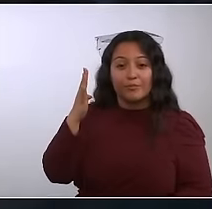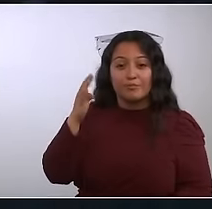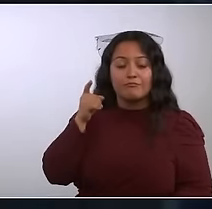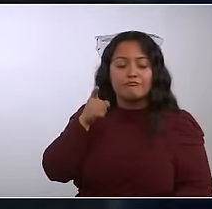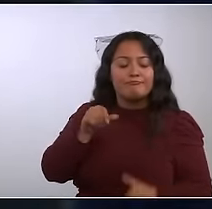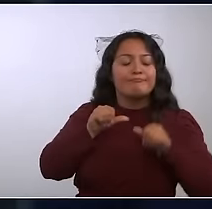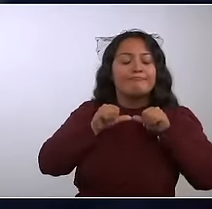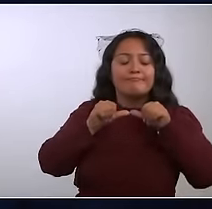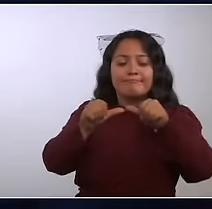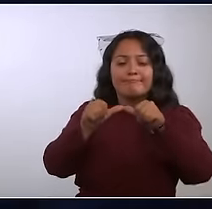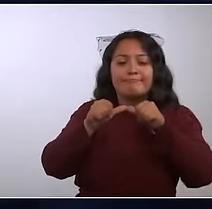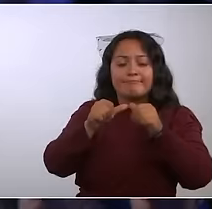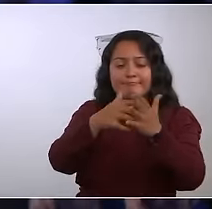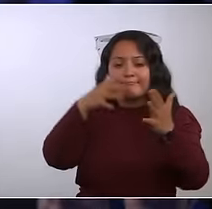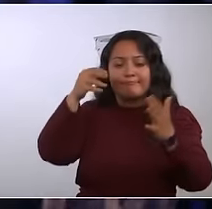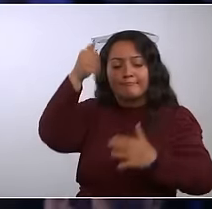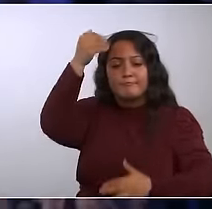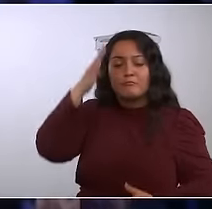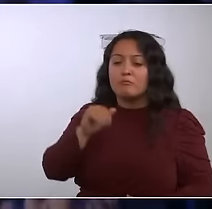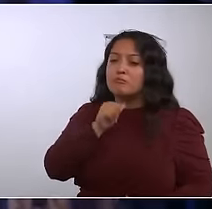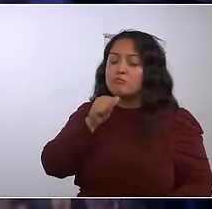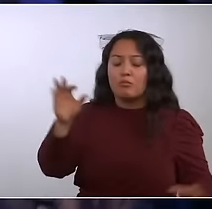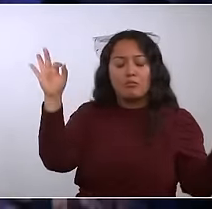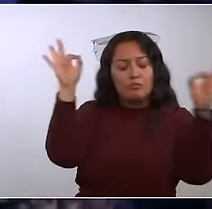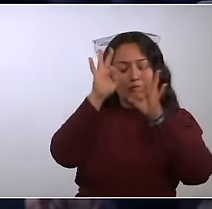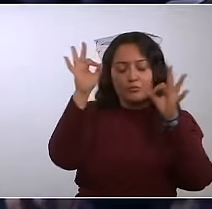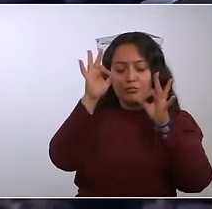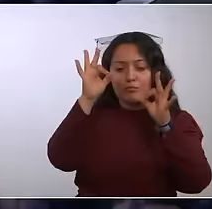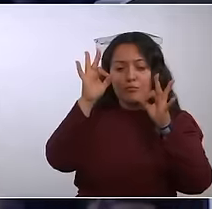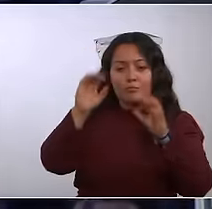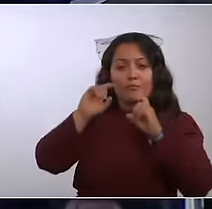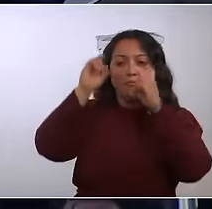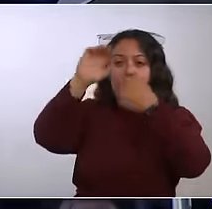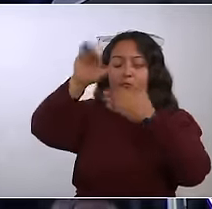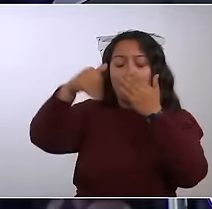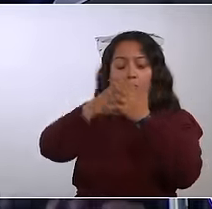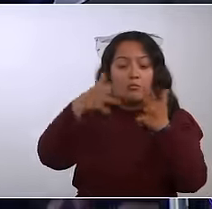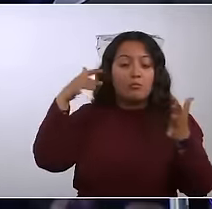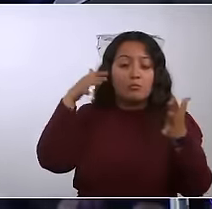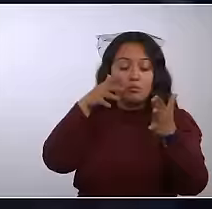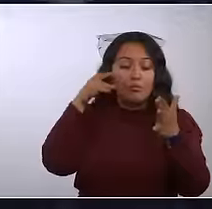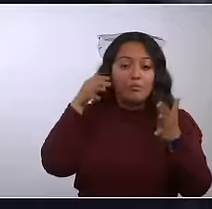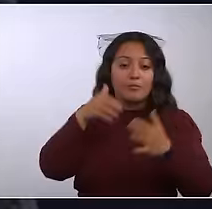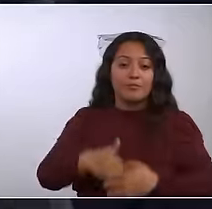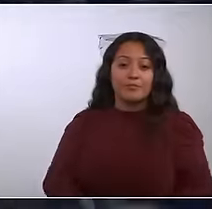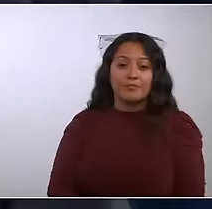dale gloria. You give him glory. No te distraigas, don't dale get distracted. Gloria. Give him glory.